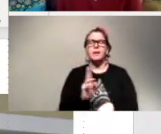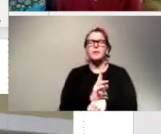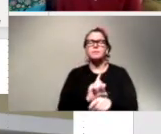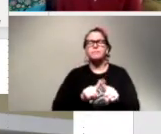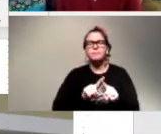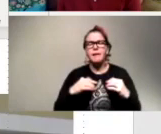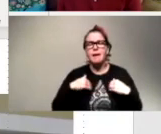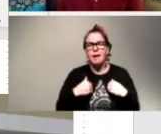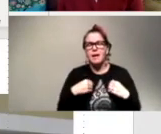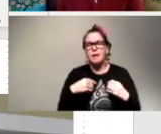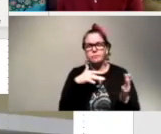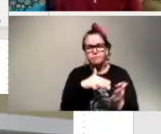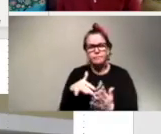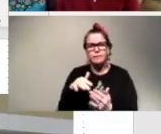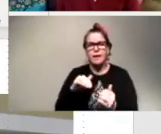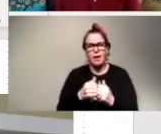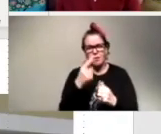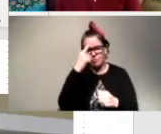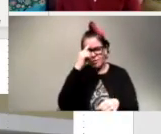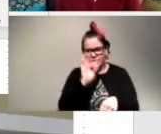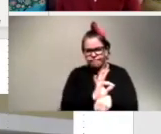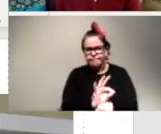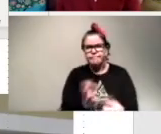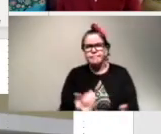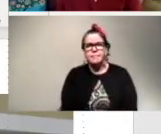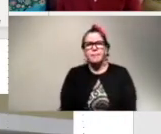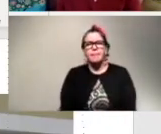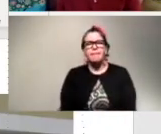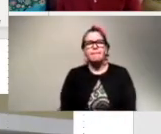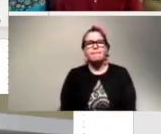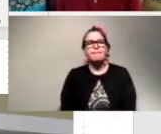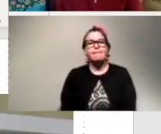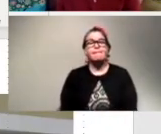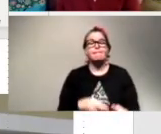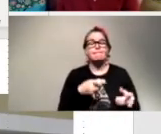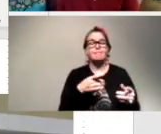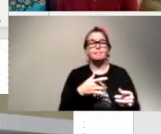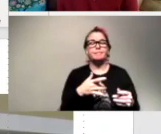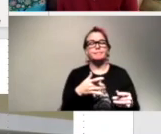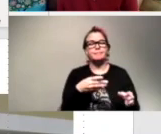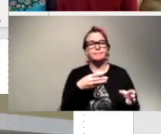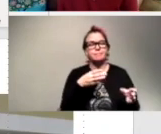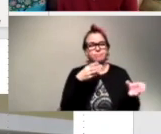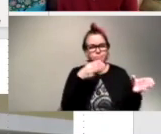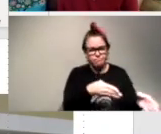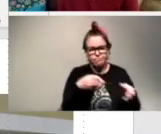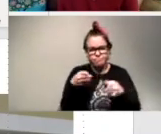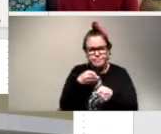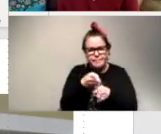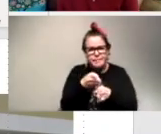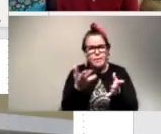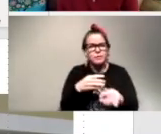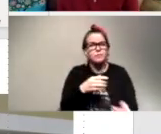to study how the brain works. And two of the main areas of research that I do are